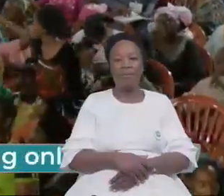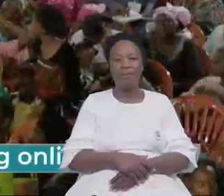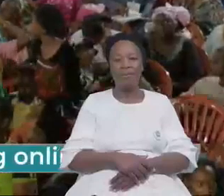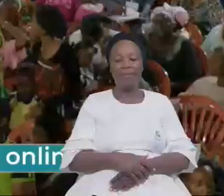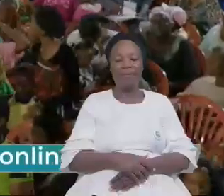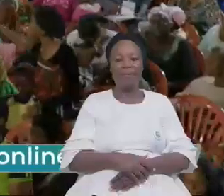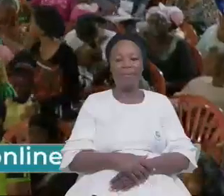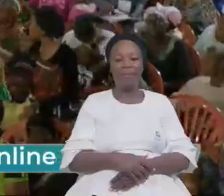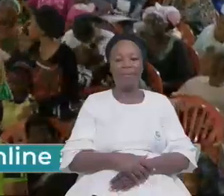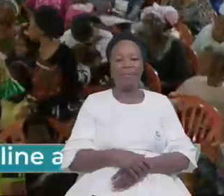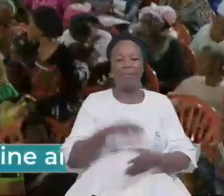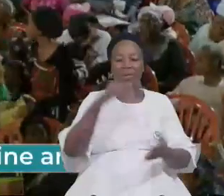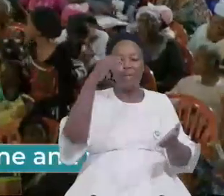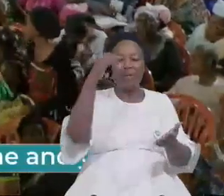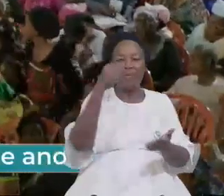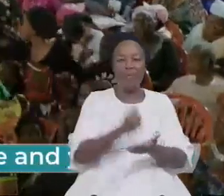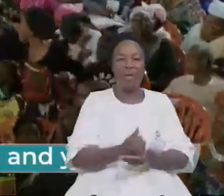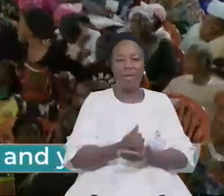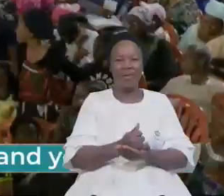Amen.